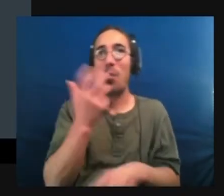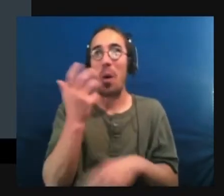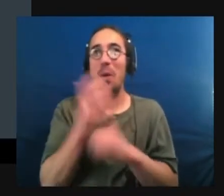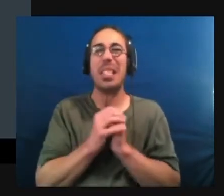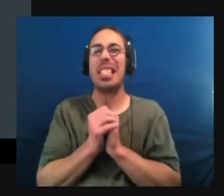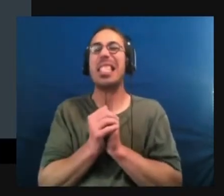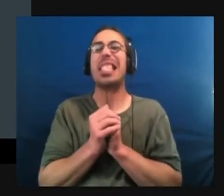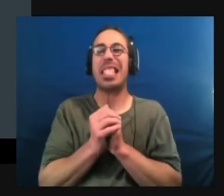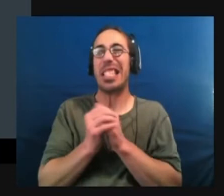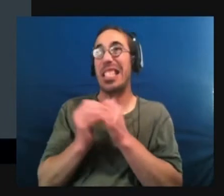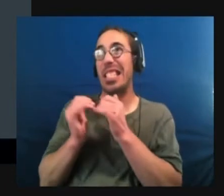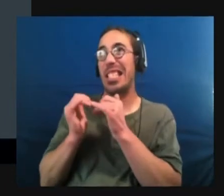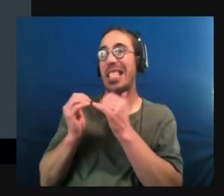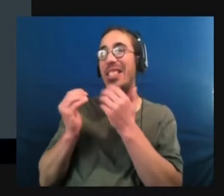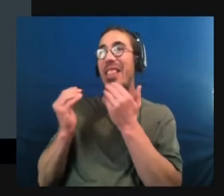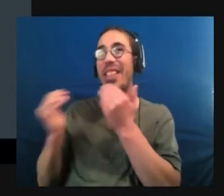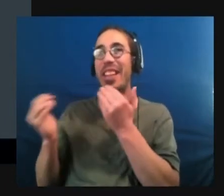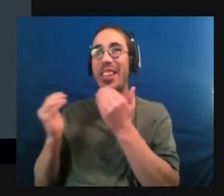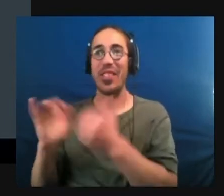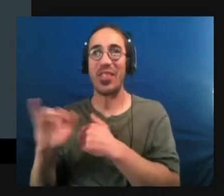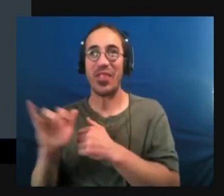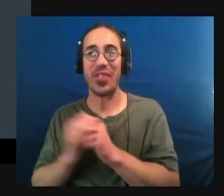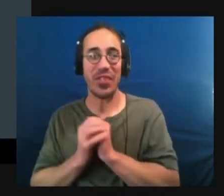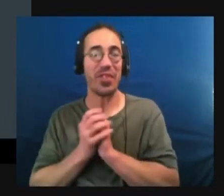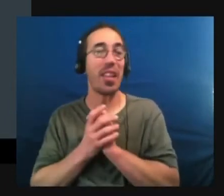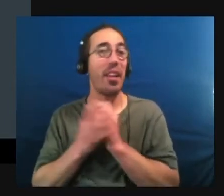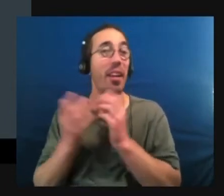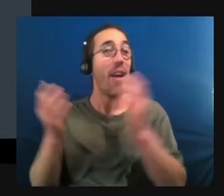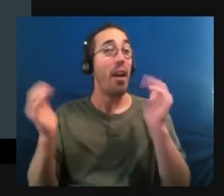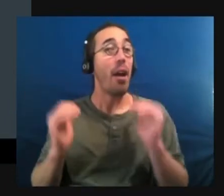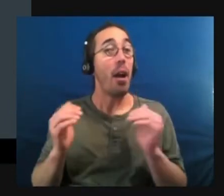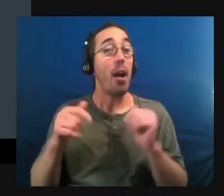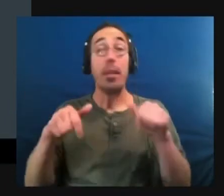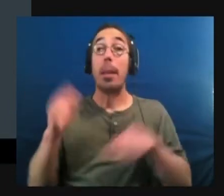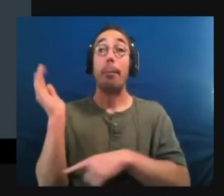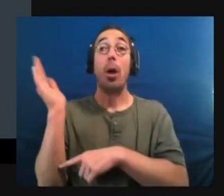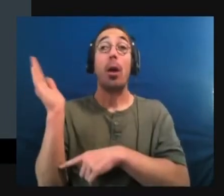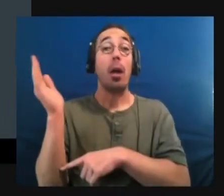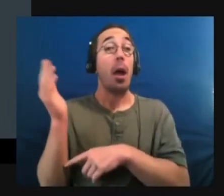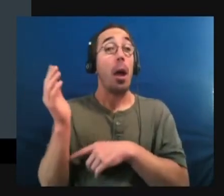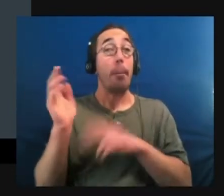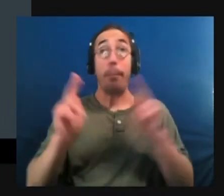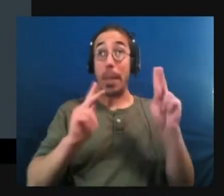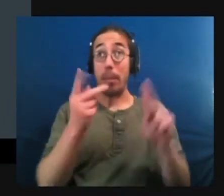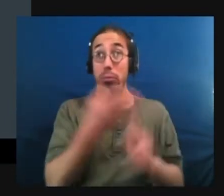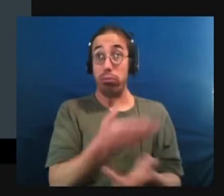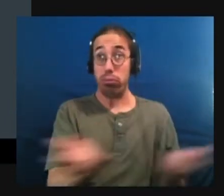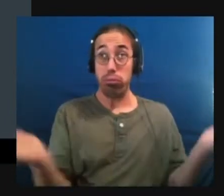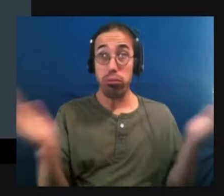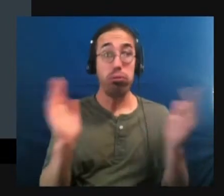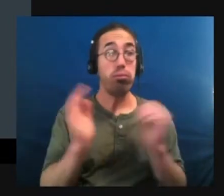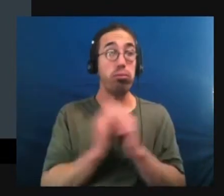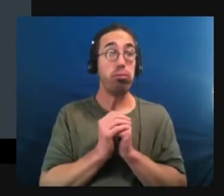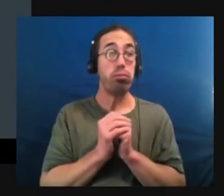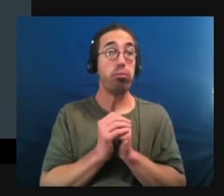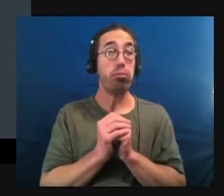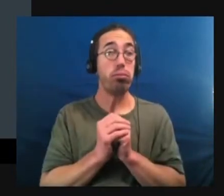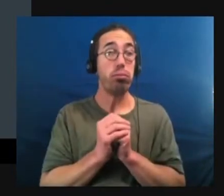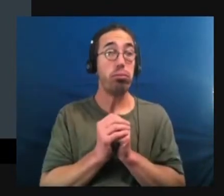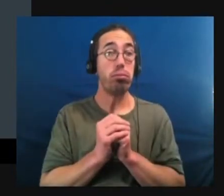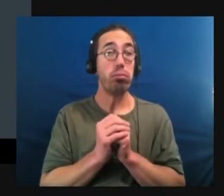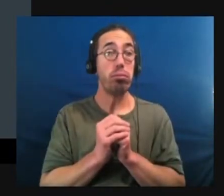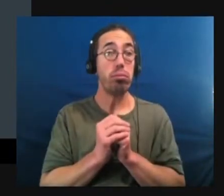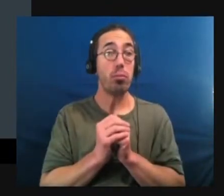do too. During this presentation, participants cross your fingers, we'll be